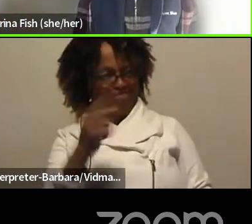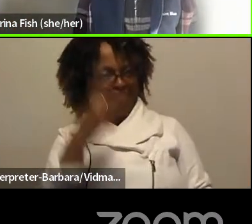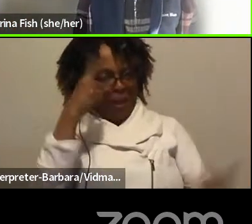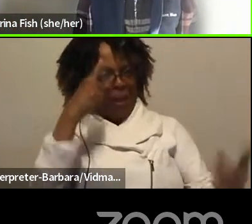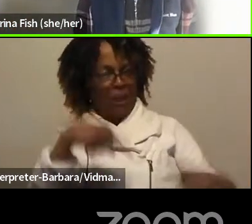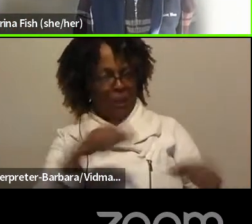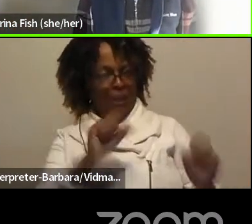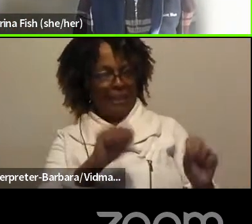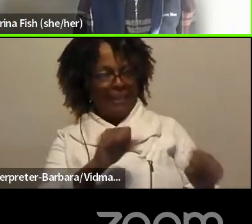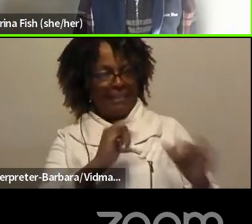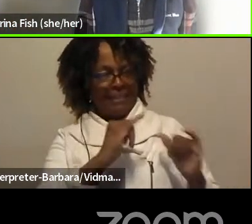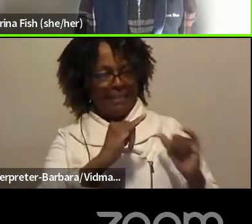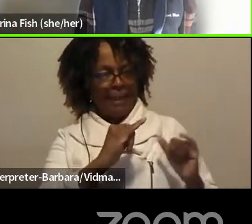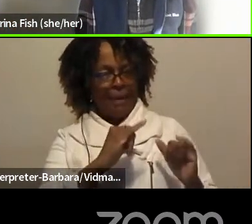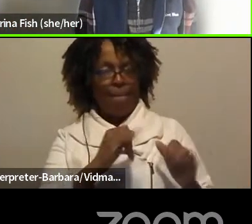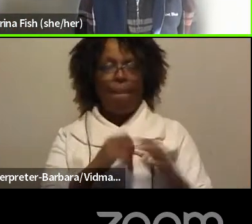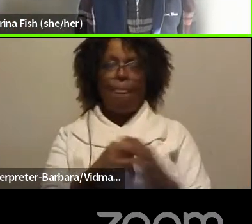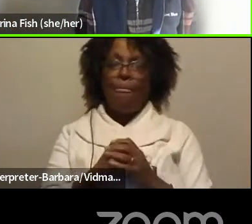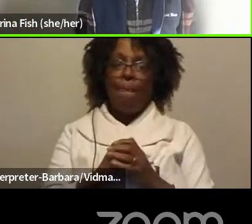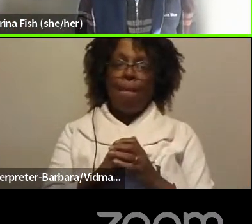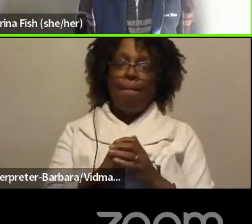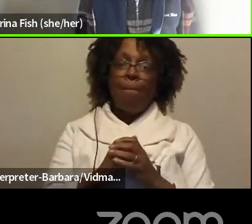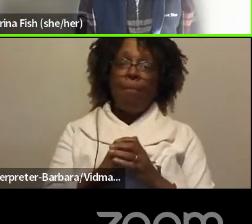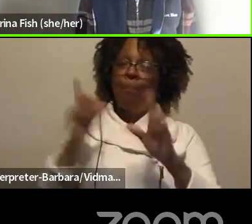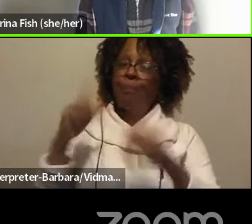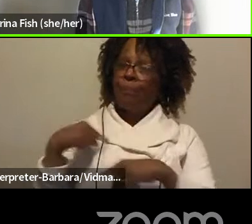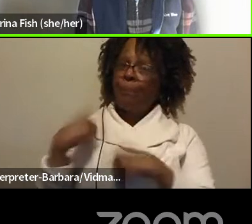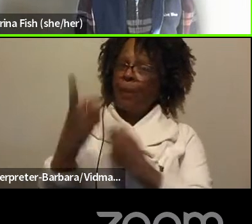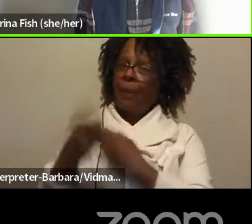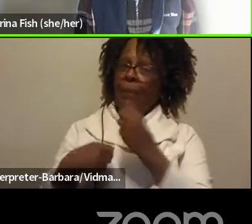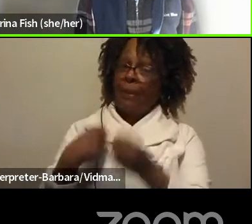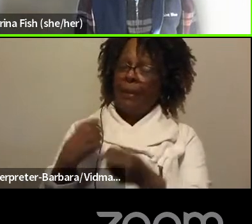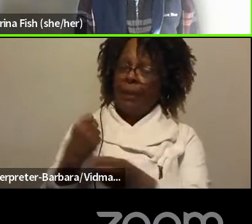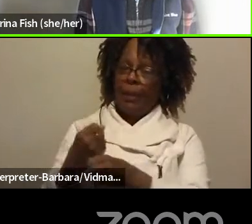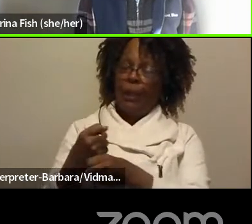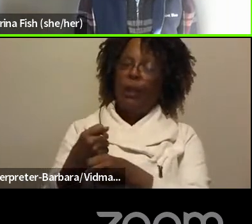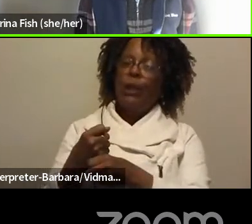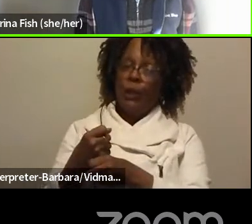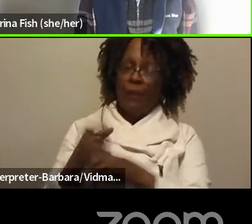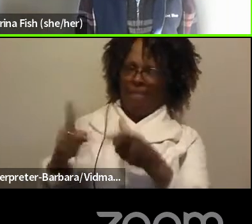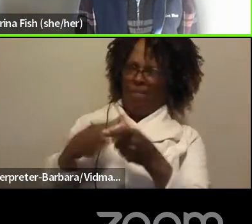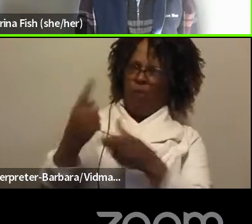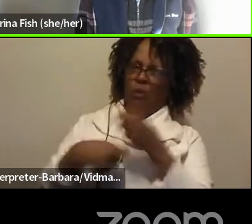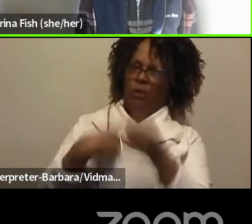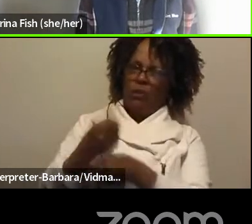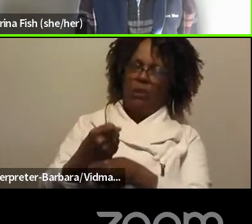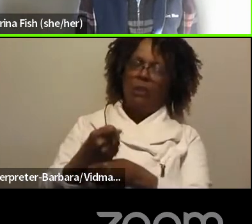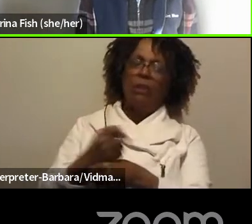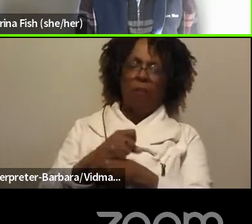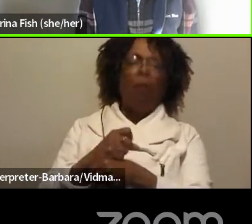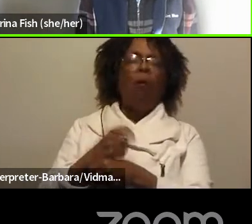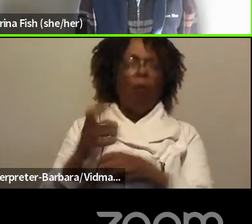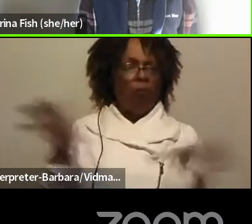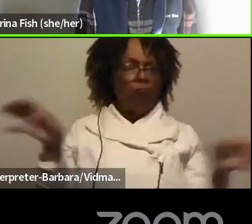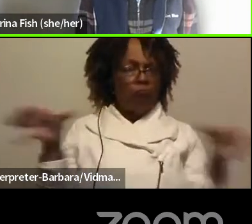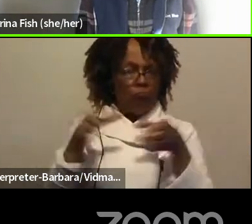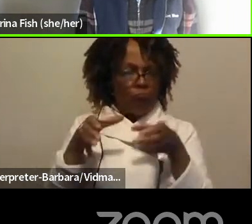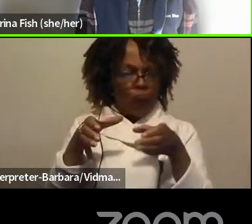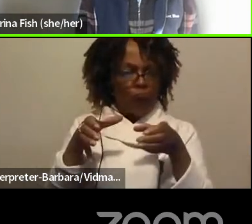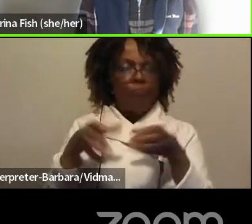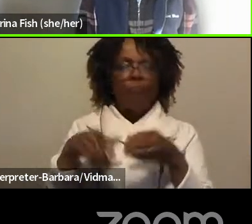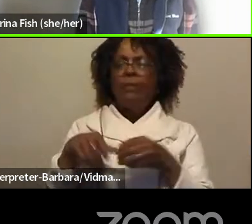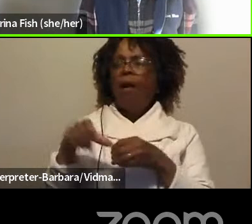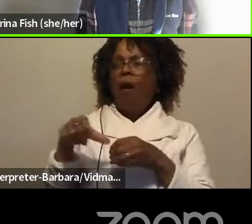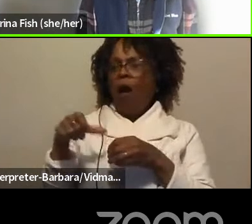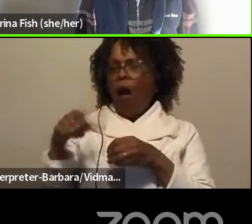Yeah, I think they've changed over the years. The first year, I would make sure I had like group dinners with folks in my